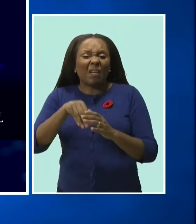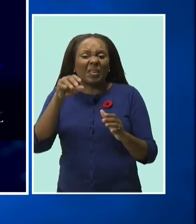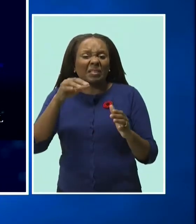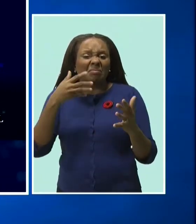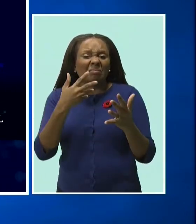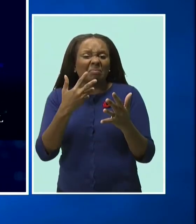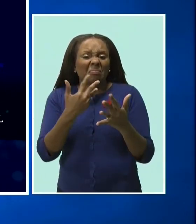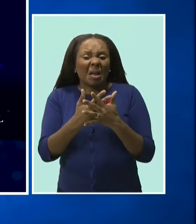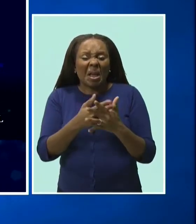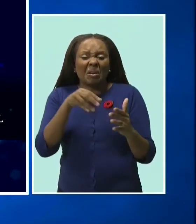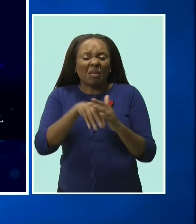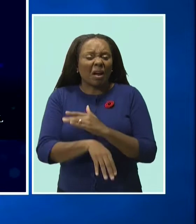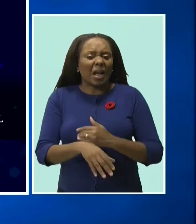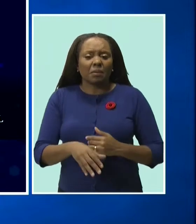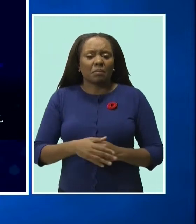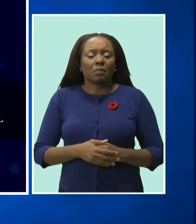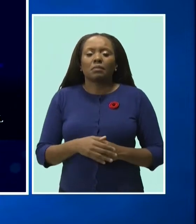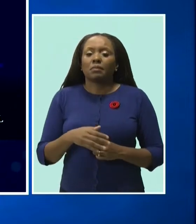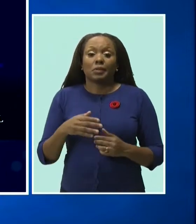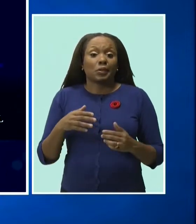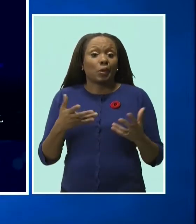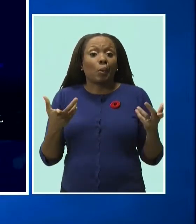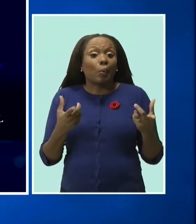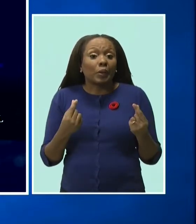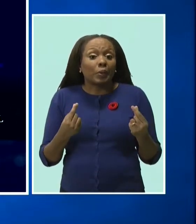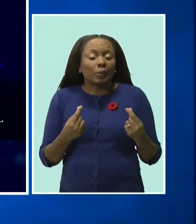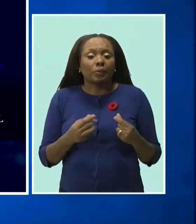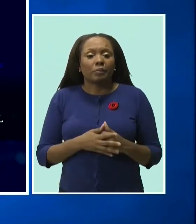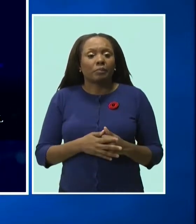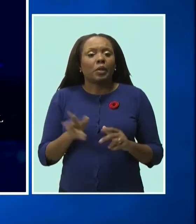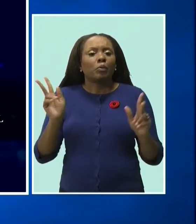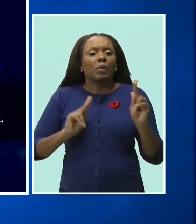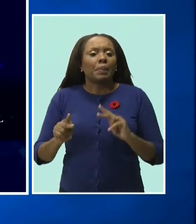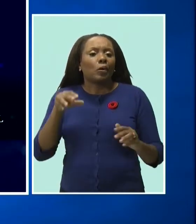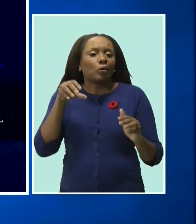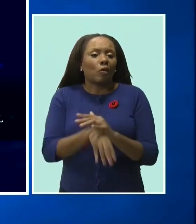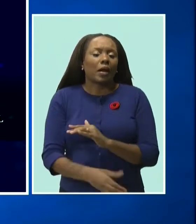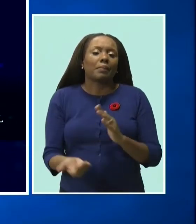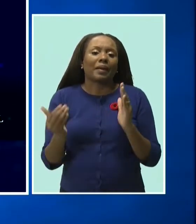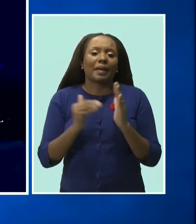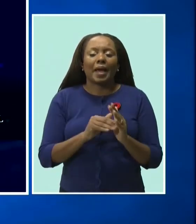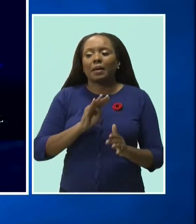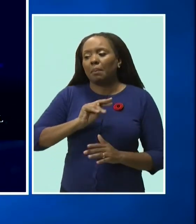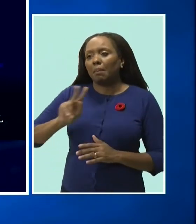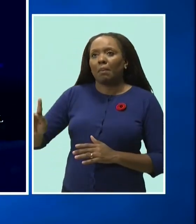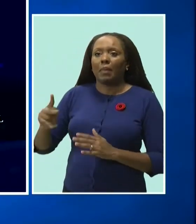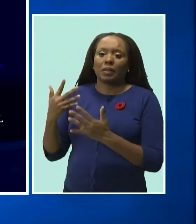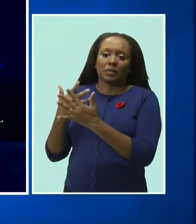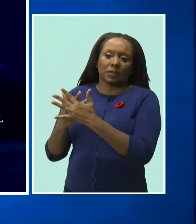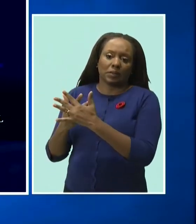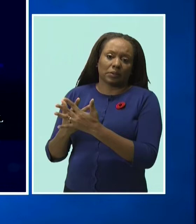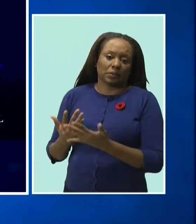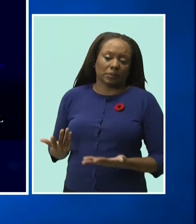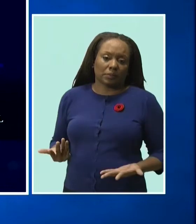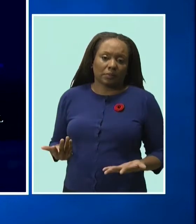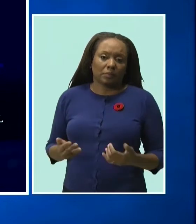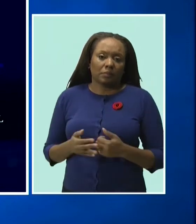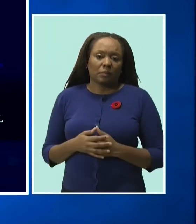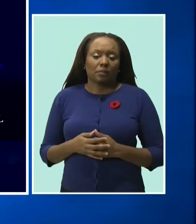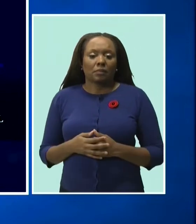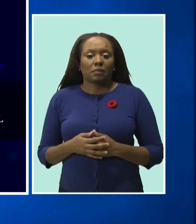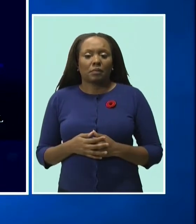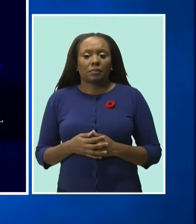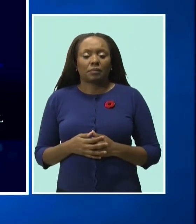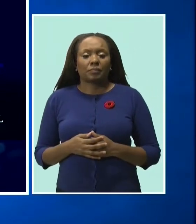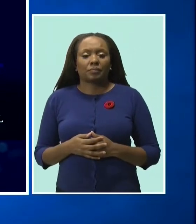there are many barriers that ex-offenders face that prevent them from successfully reintegrating into society. And the biggest one which I